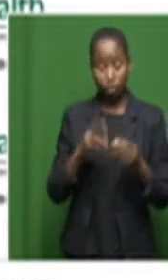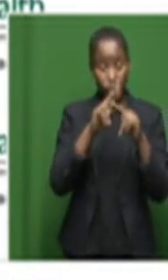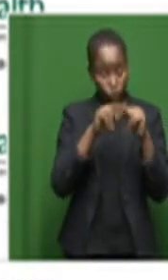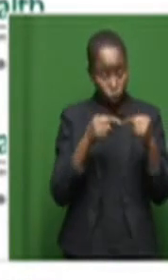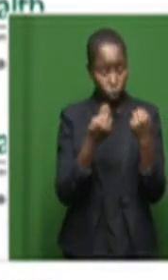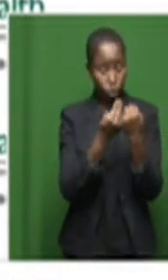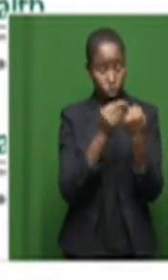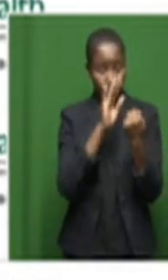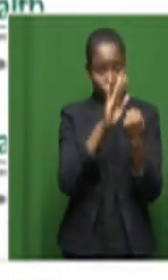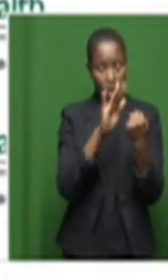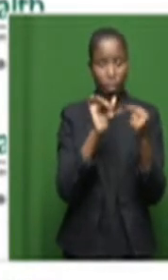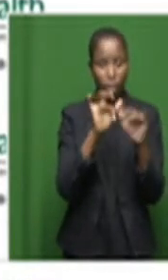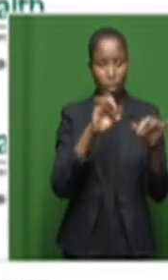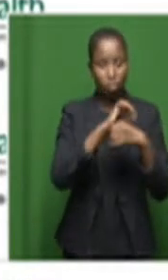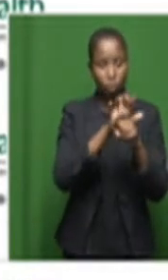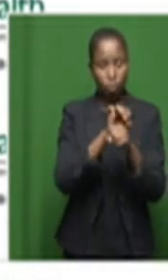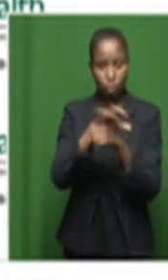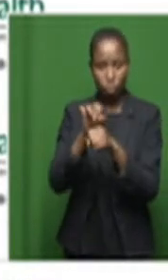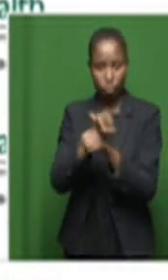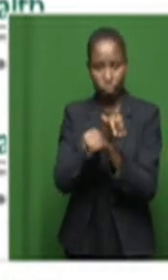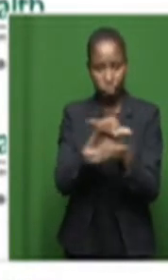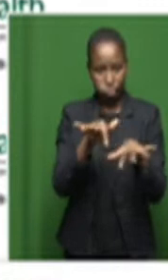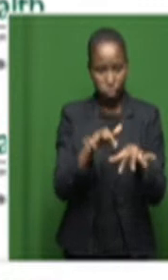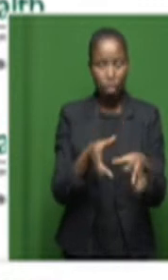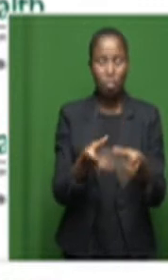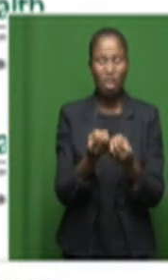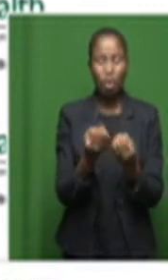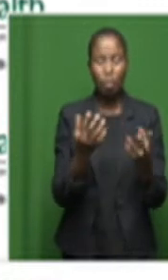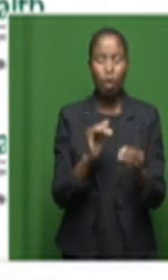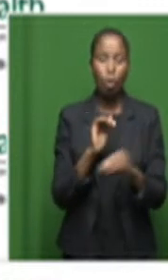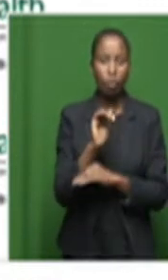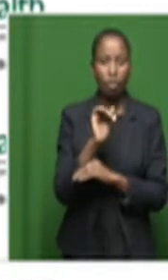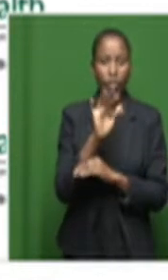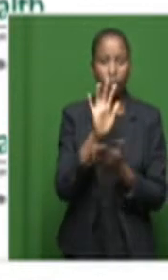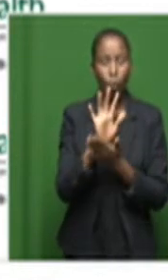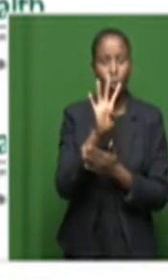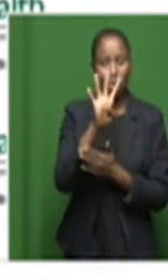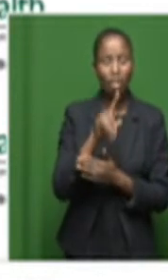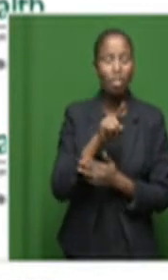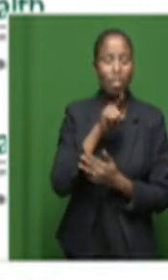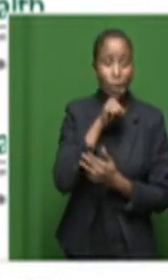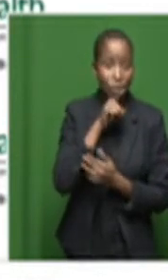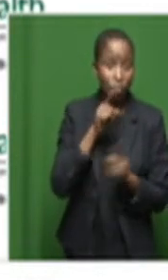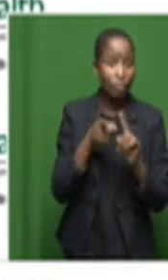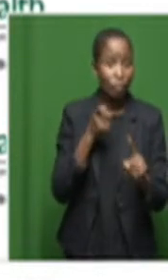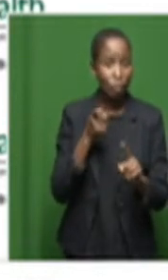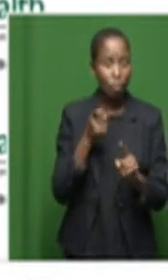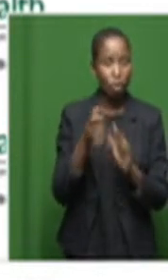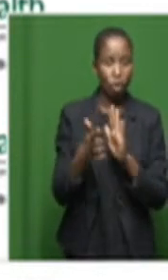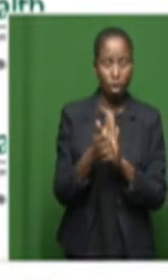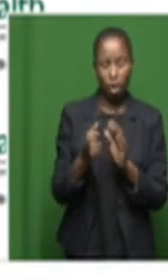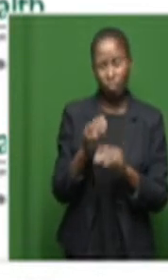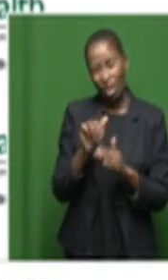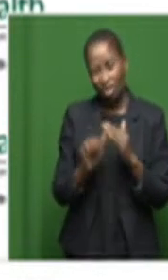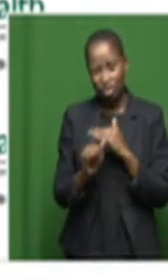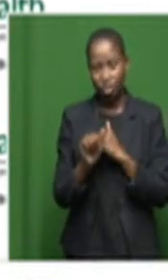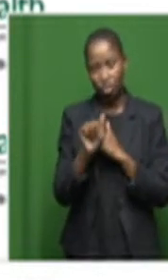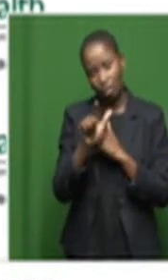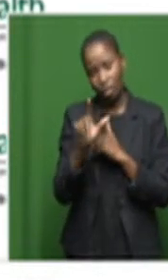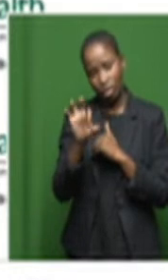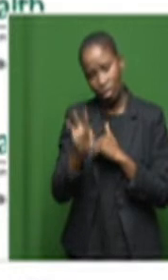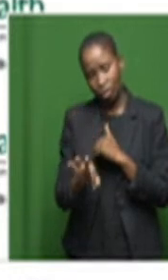infection, daily infections yesterday of just over 14,000 from the low of just under 7,000. So